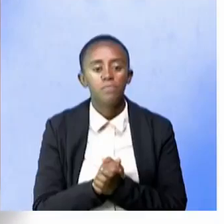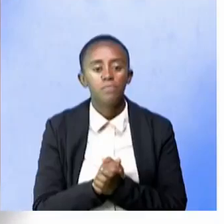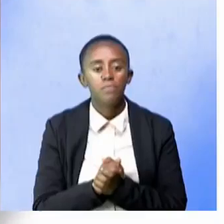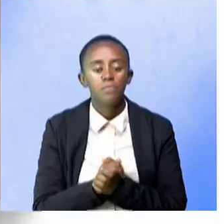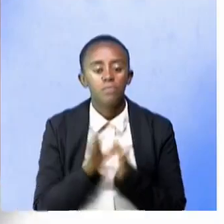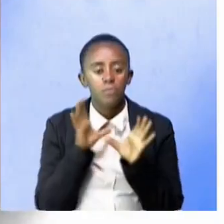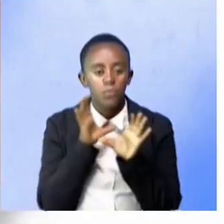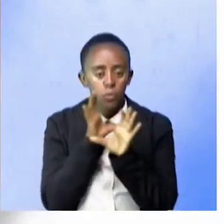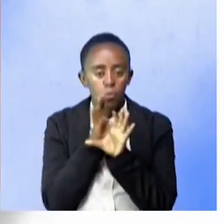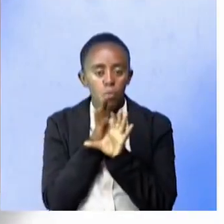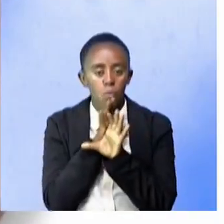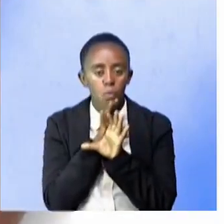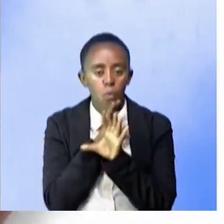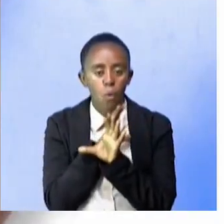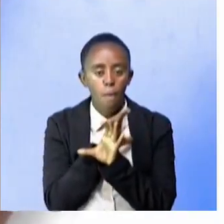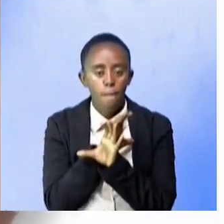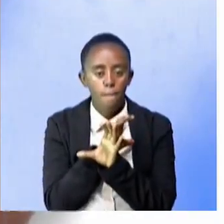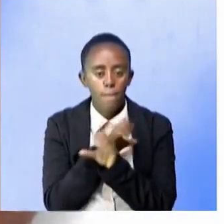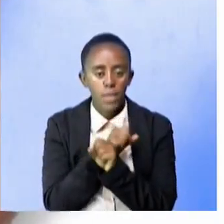completely.